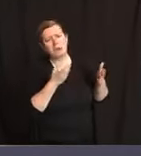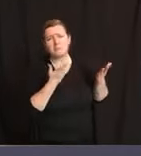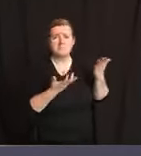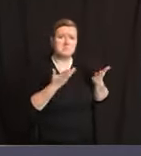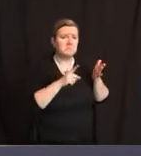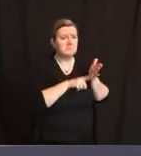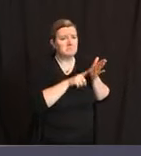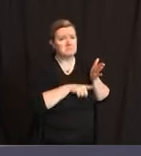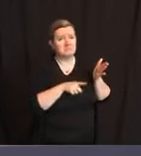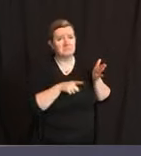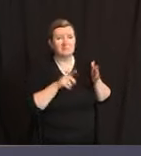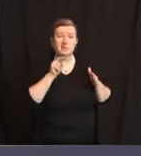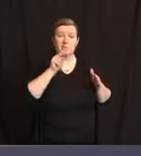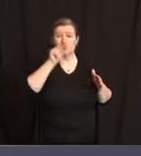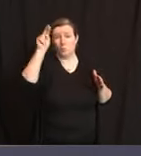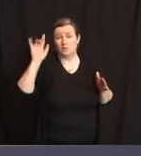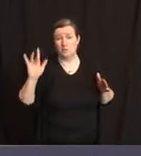geographically.